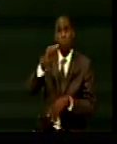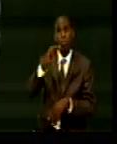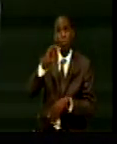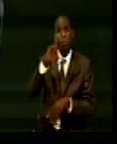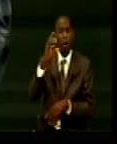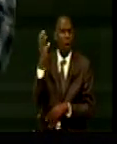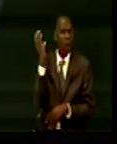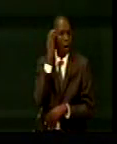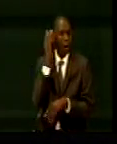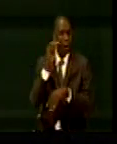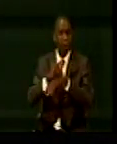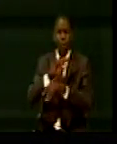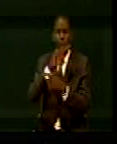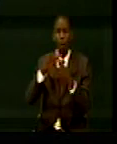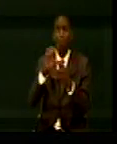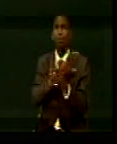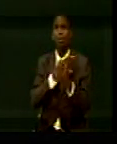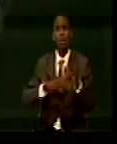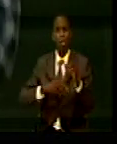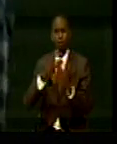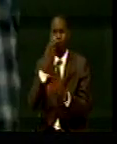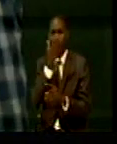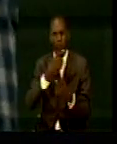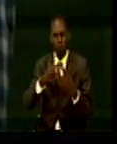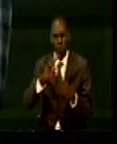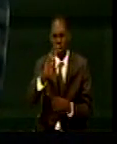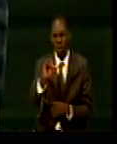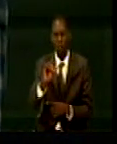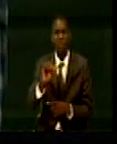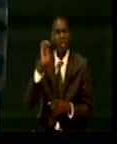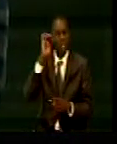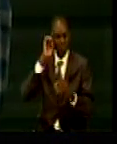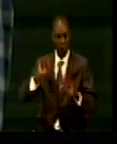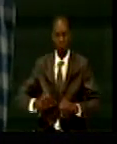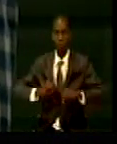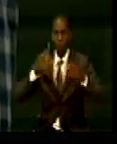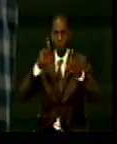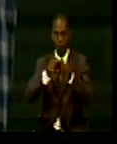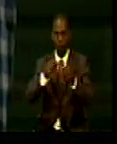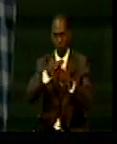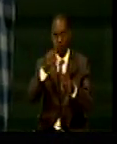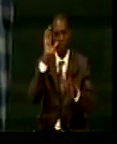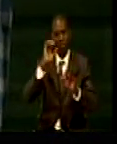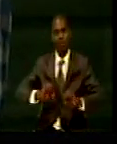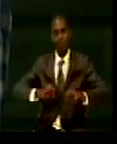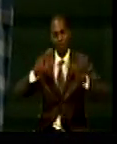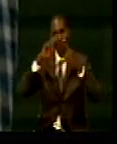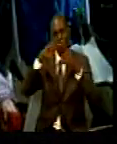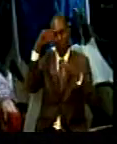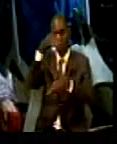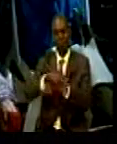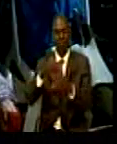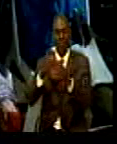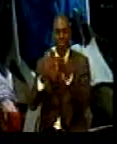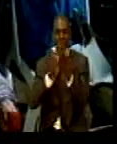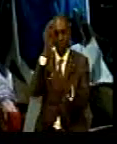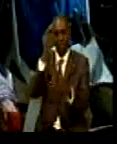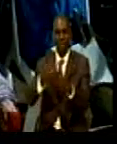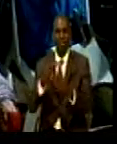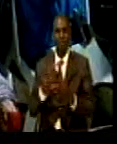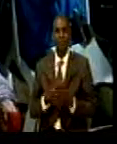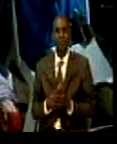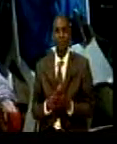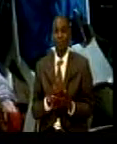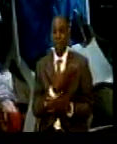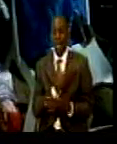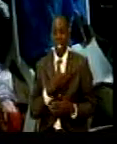himself spoke to him, he surrendered like you surrender tonight. I say like you surrender tonight, and your